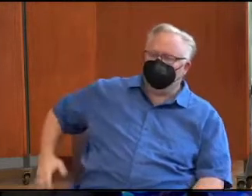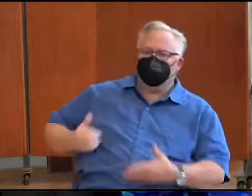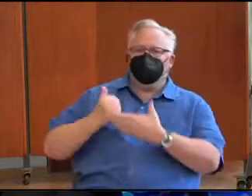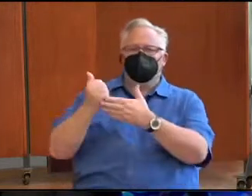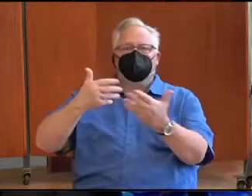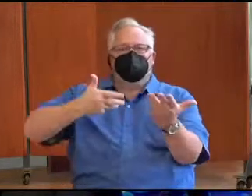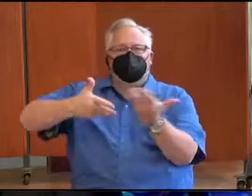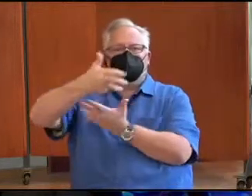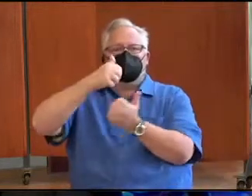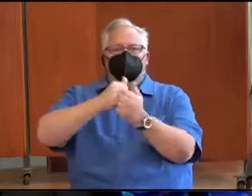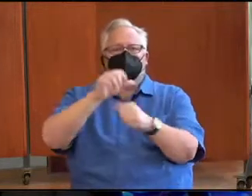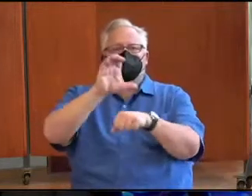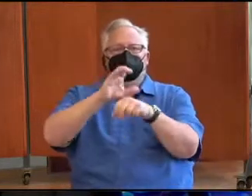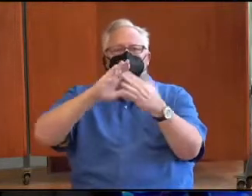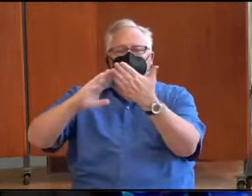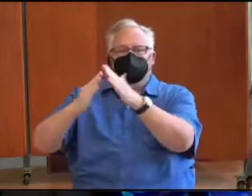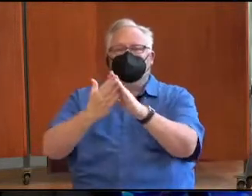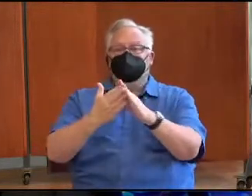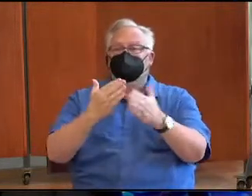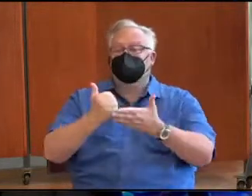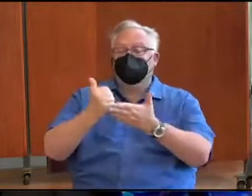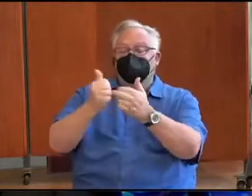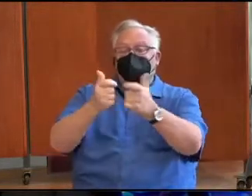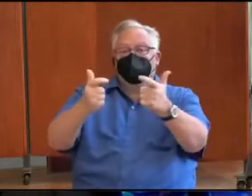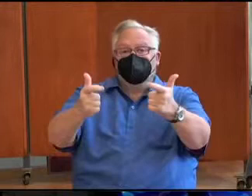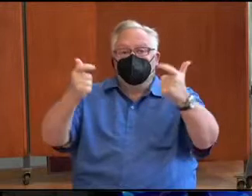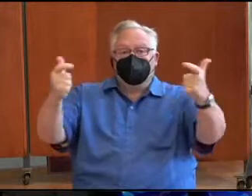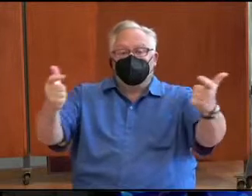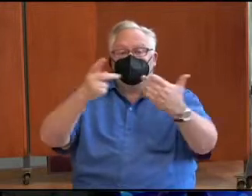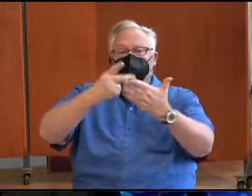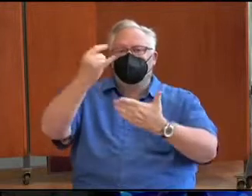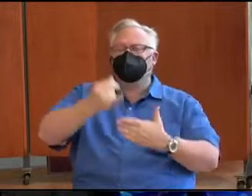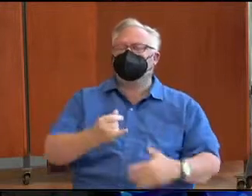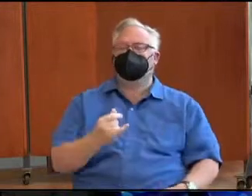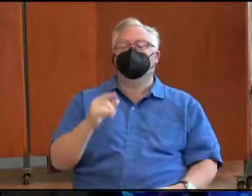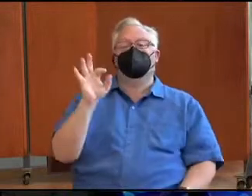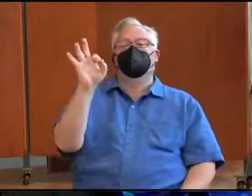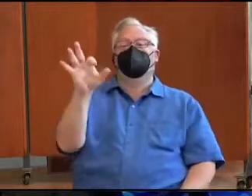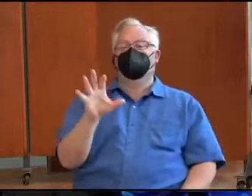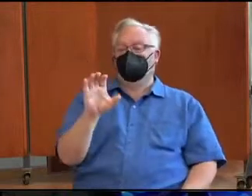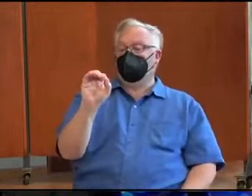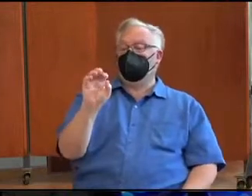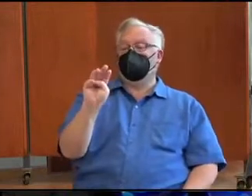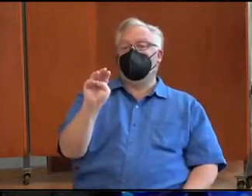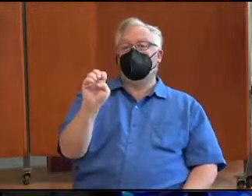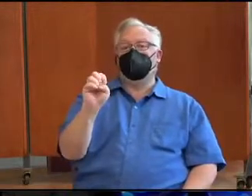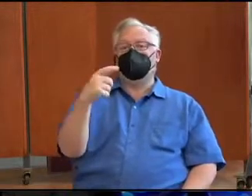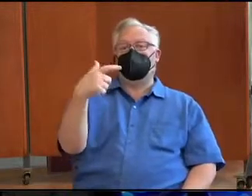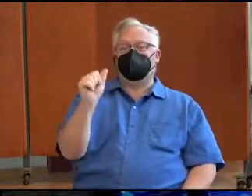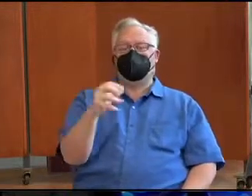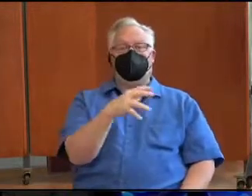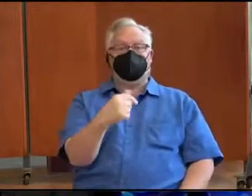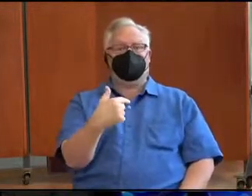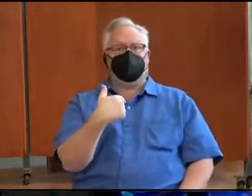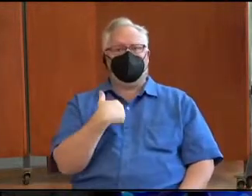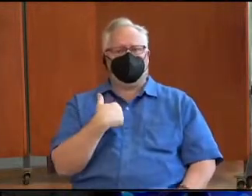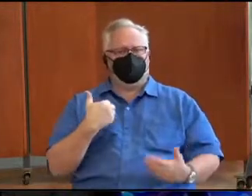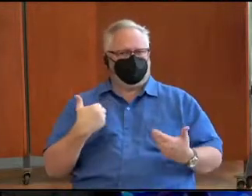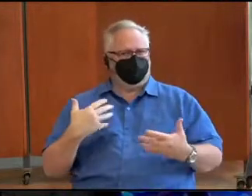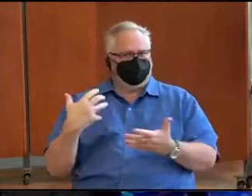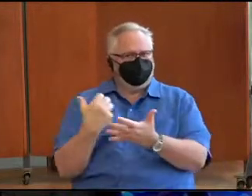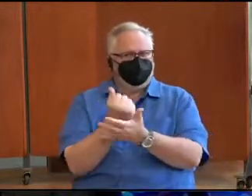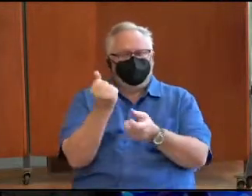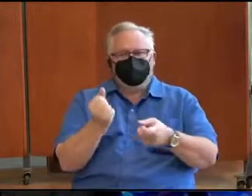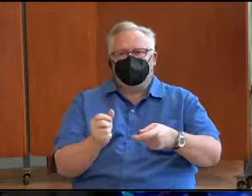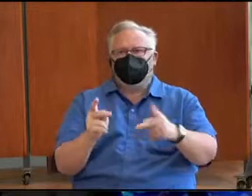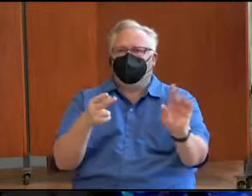projects. Reverend Omega and I had a chance to be with some of them yesterday, and that was lovely. So it's just so good